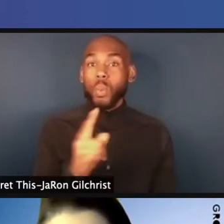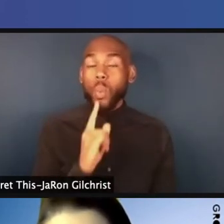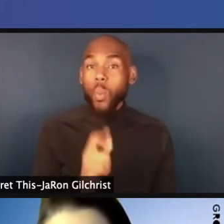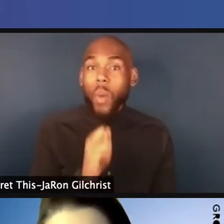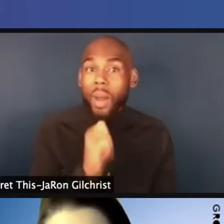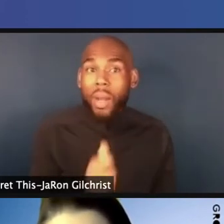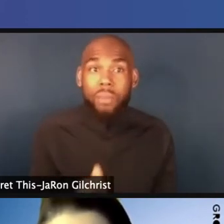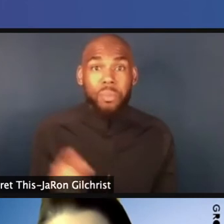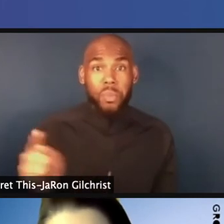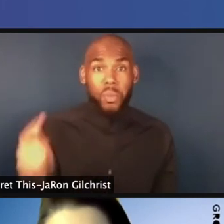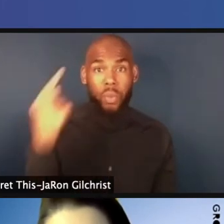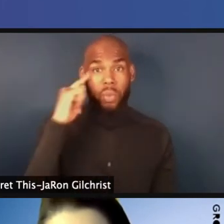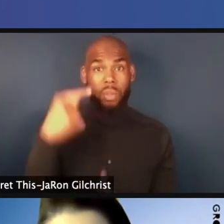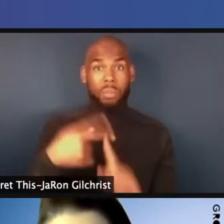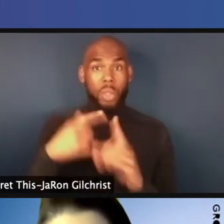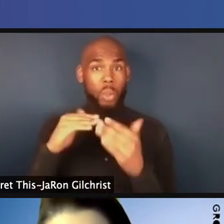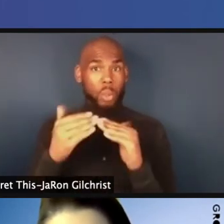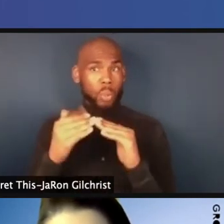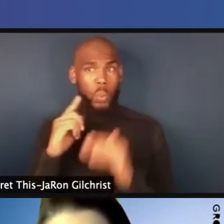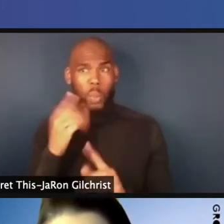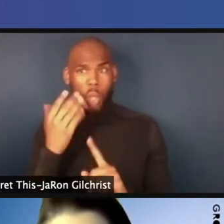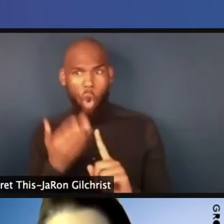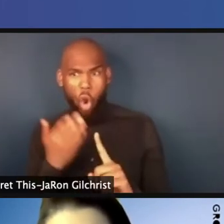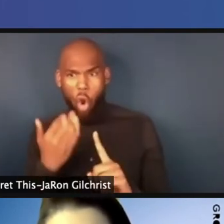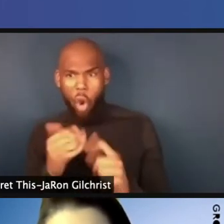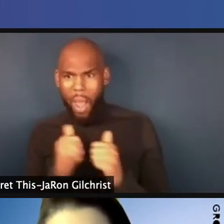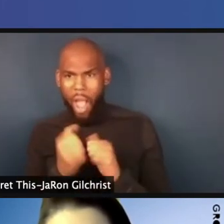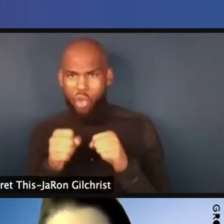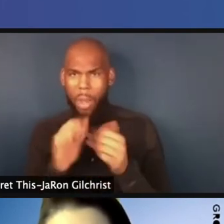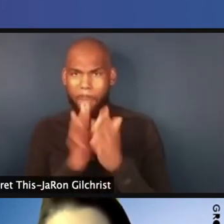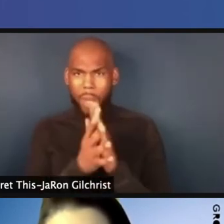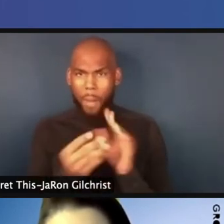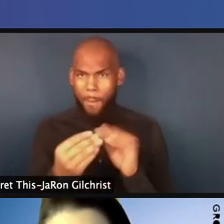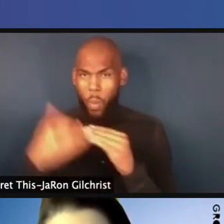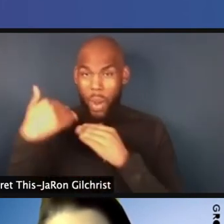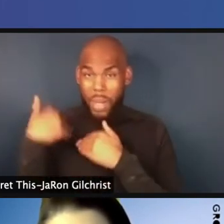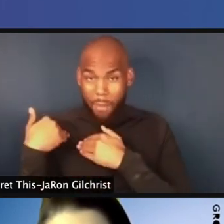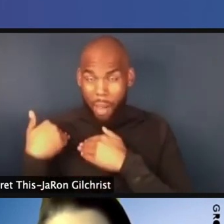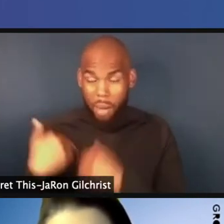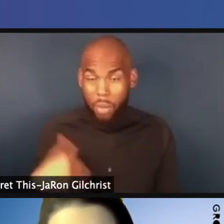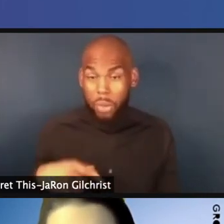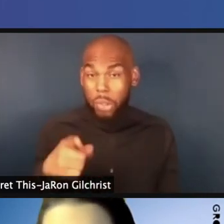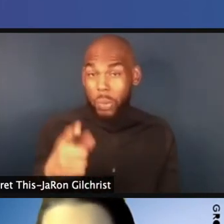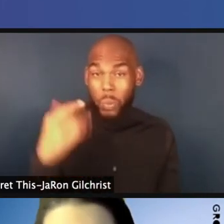community is and how you can be more accountable to them? Do you know Indigenous people?